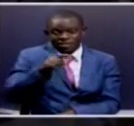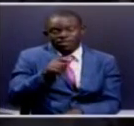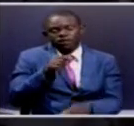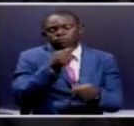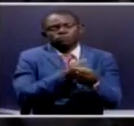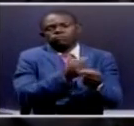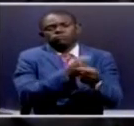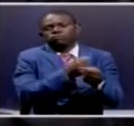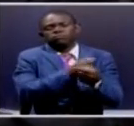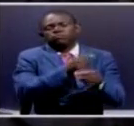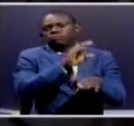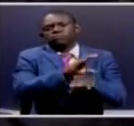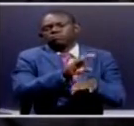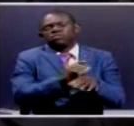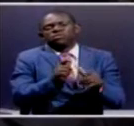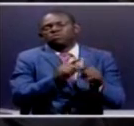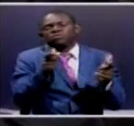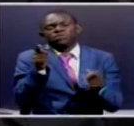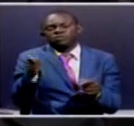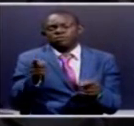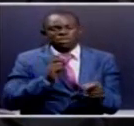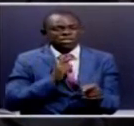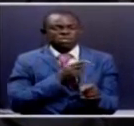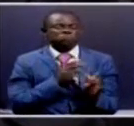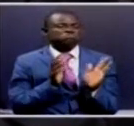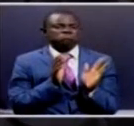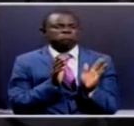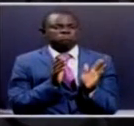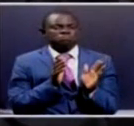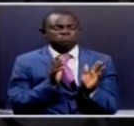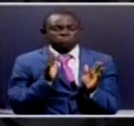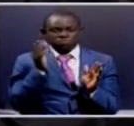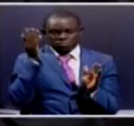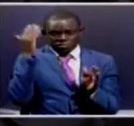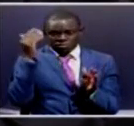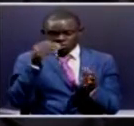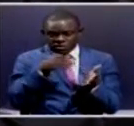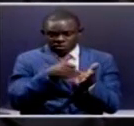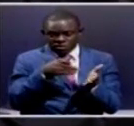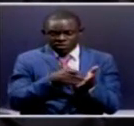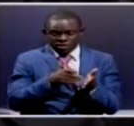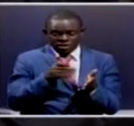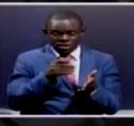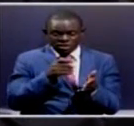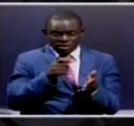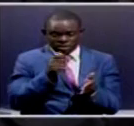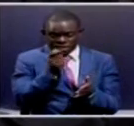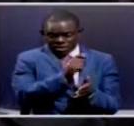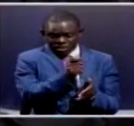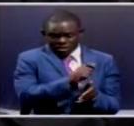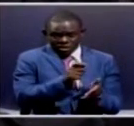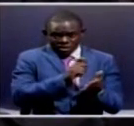resolutions. So our letter of the 2nd of February went unanswered. We sent a reminder on the